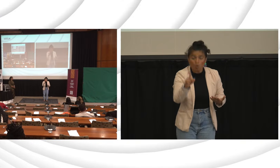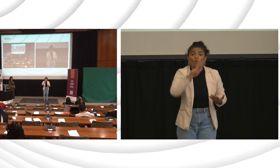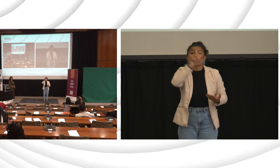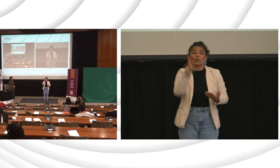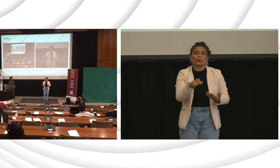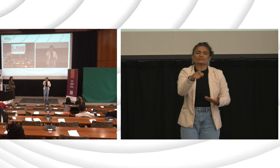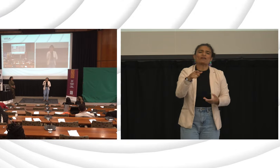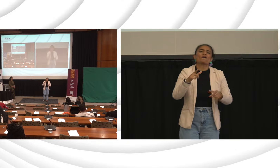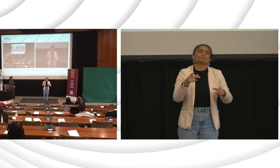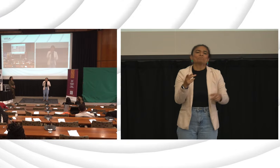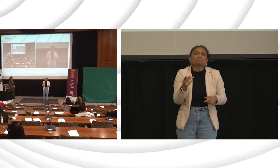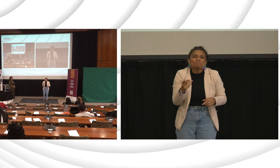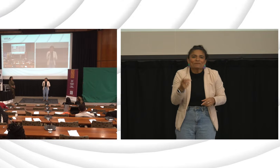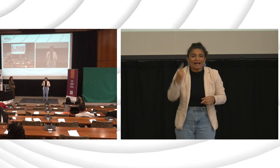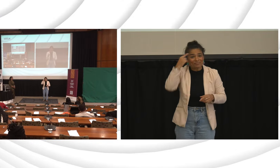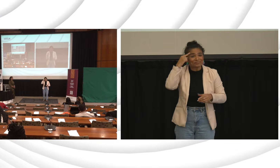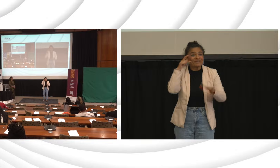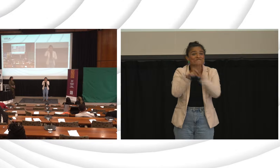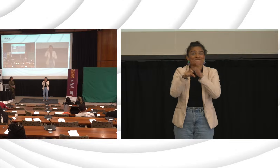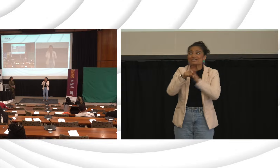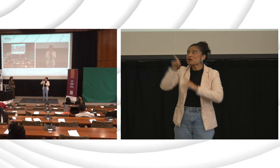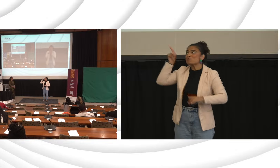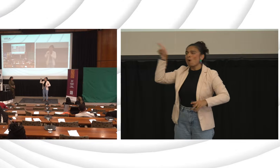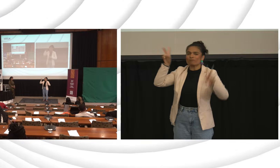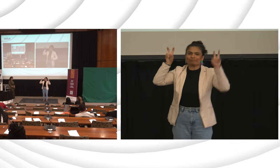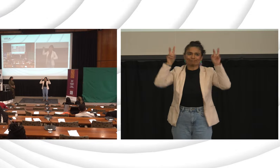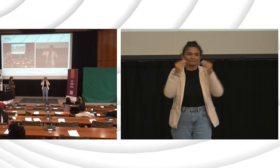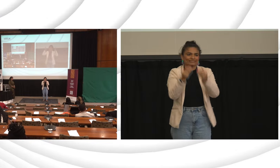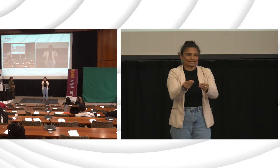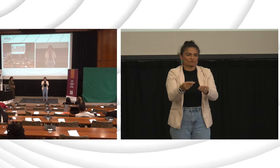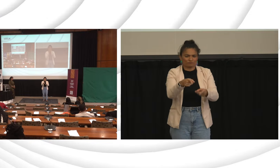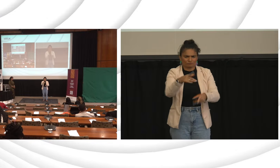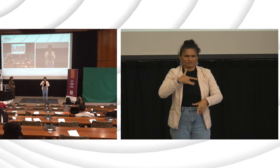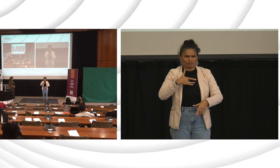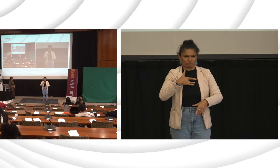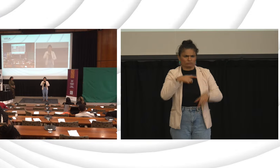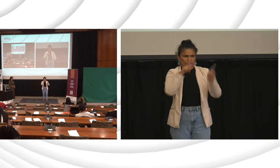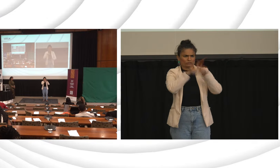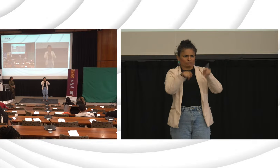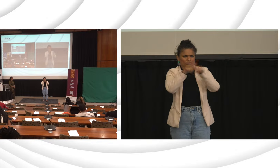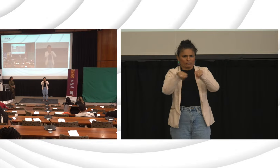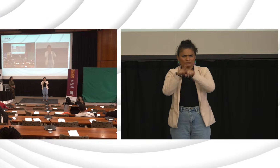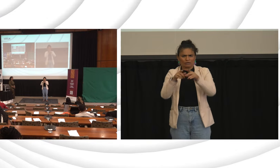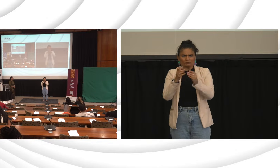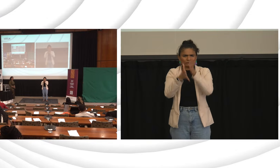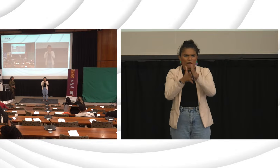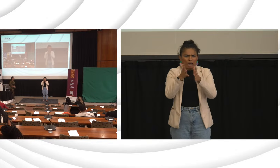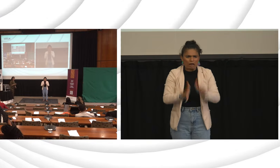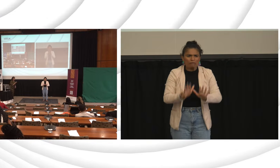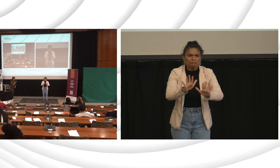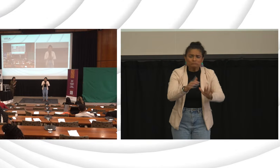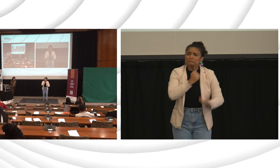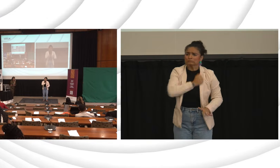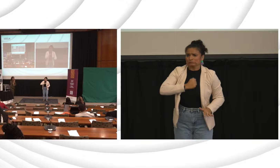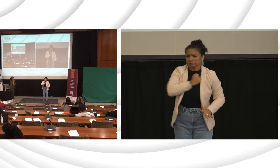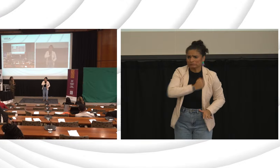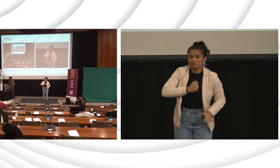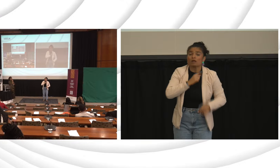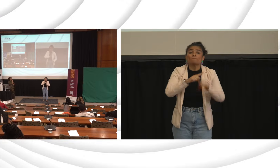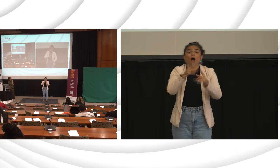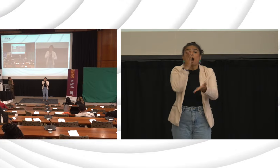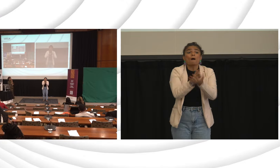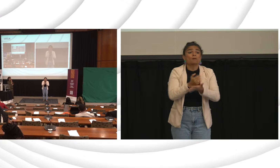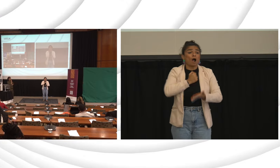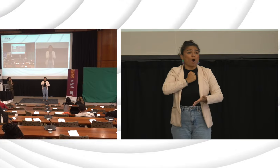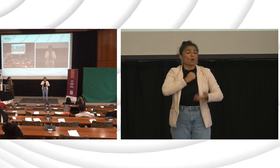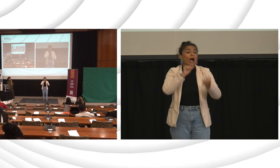is it Sarah? Her question, I think, with the videos, and that you're seeing the same faces and the